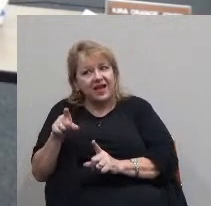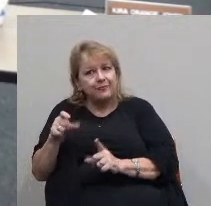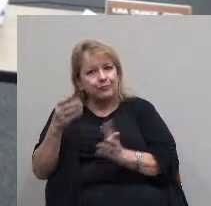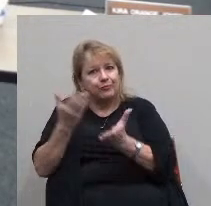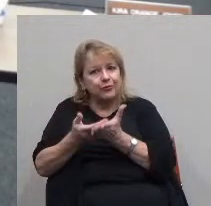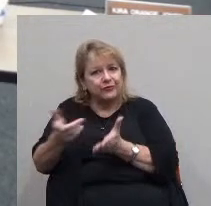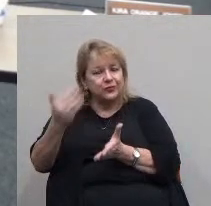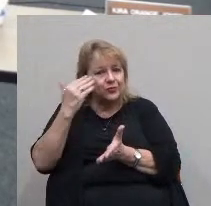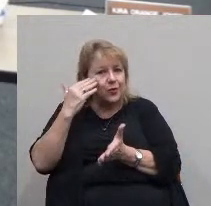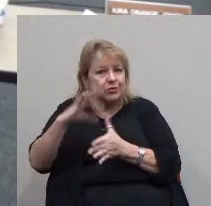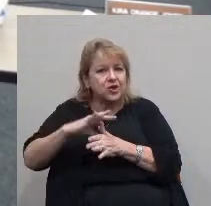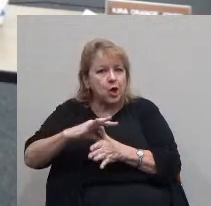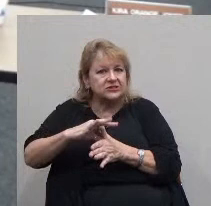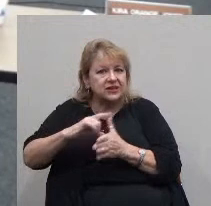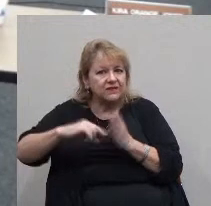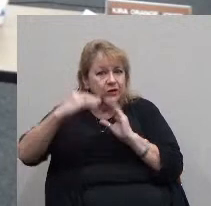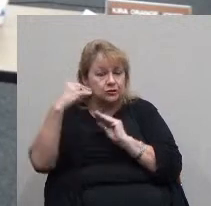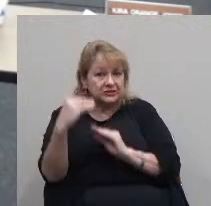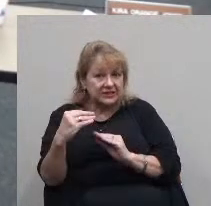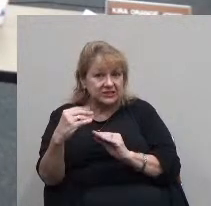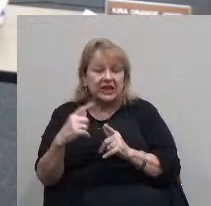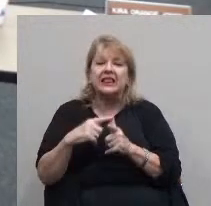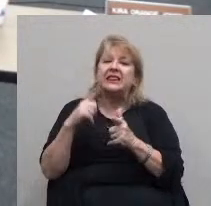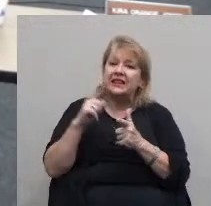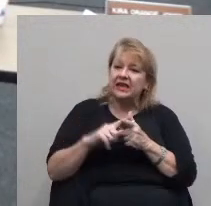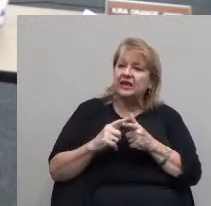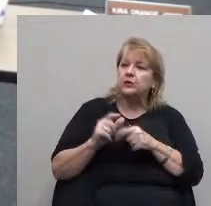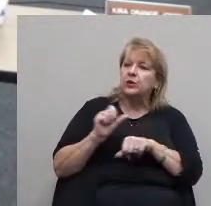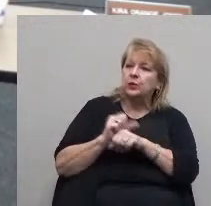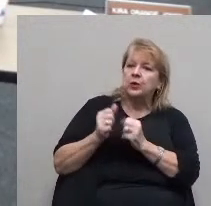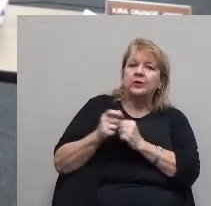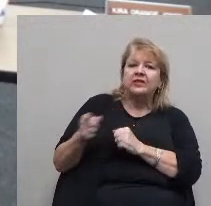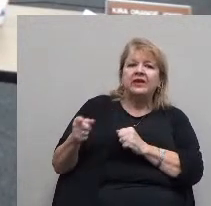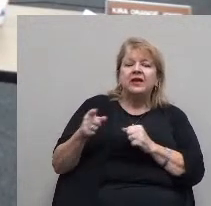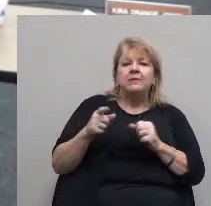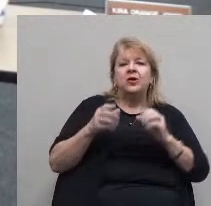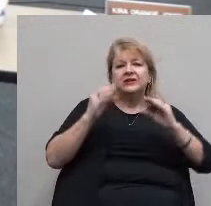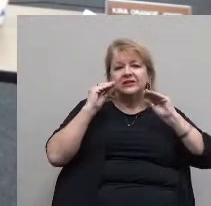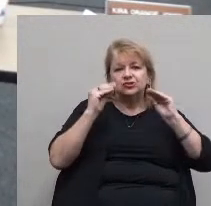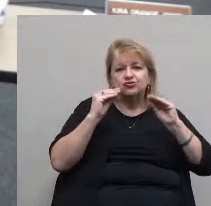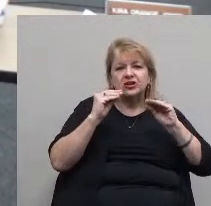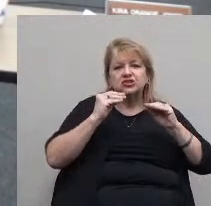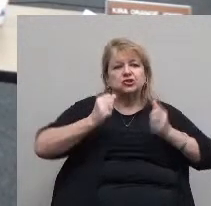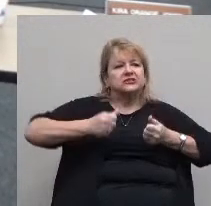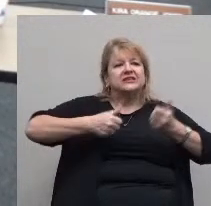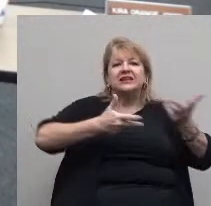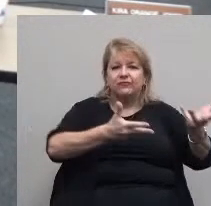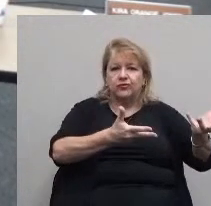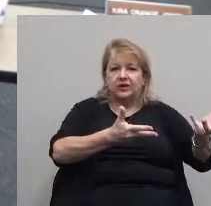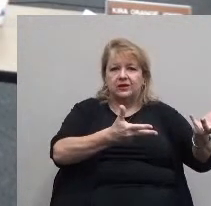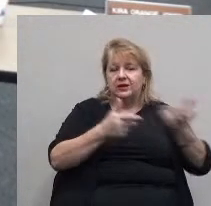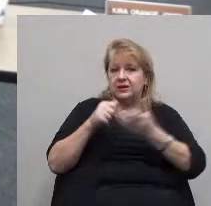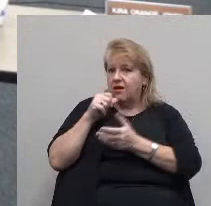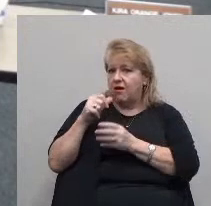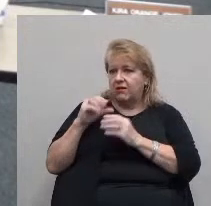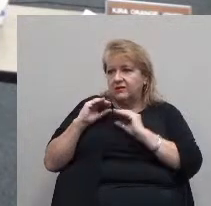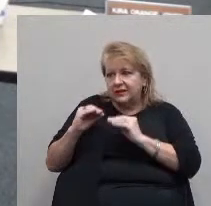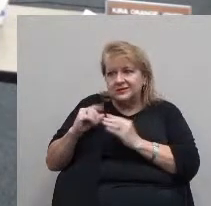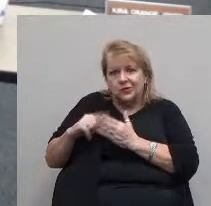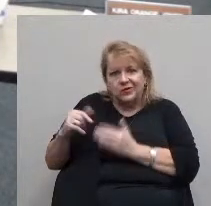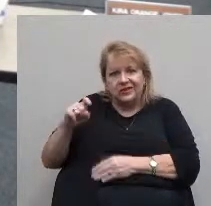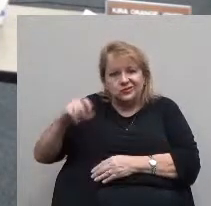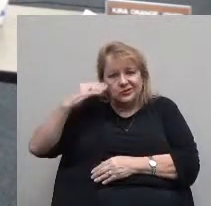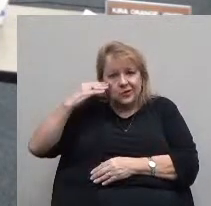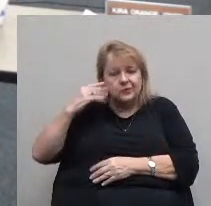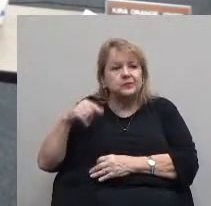content, and then we work with them more in the area of instructional delivery. I'm also looking where